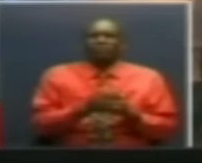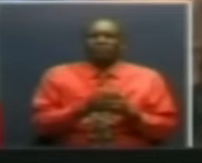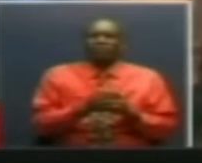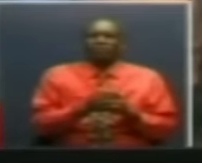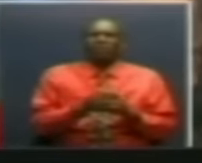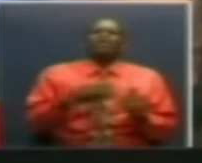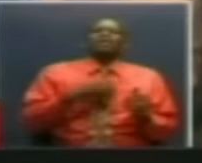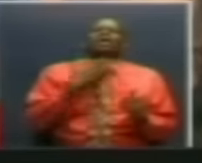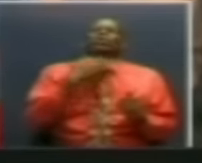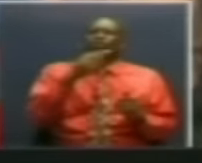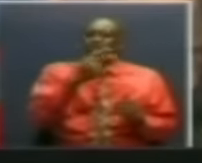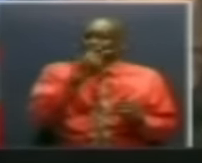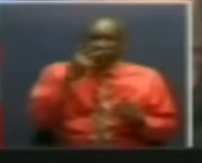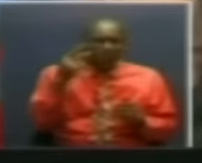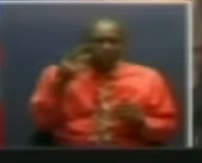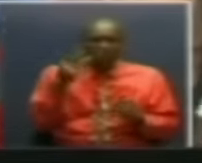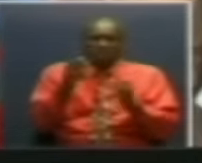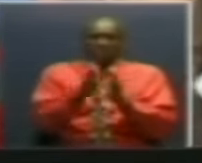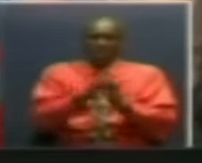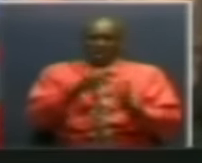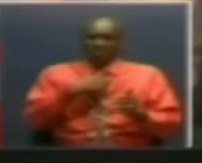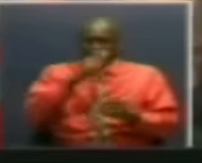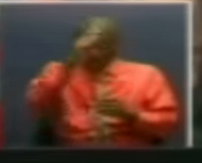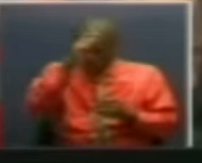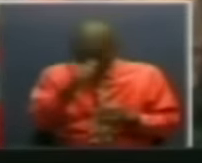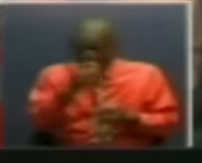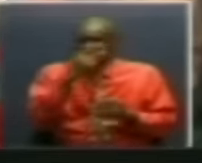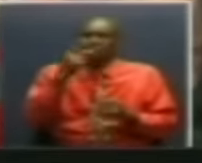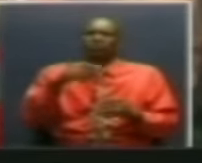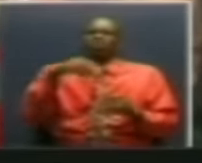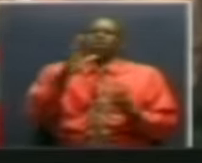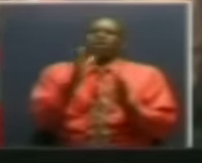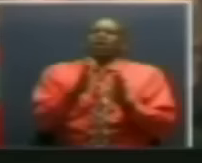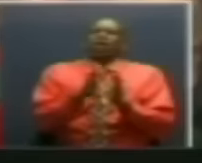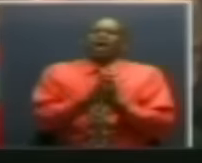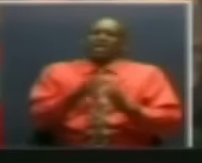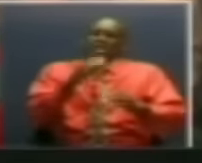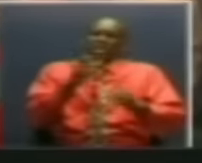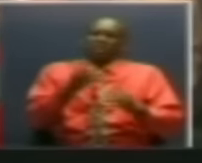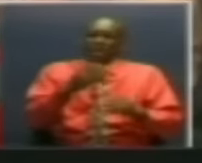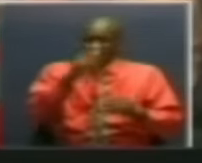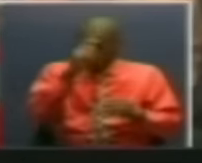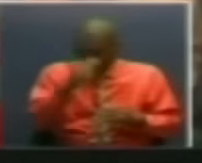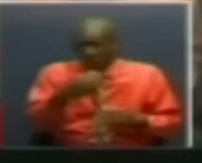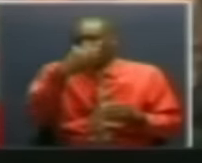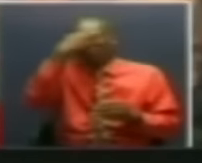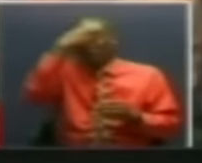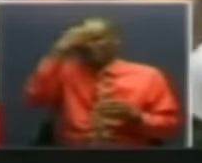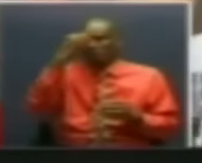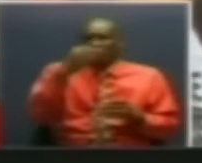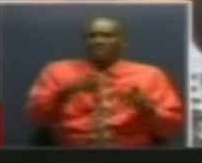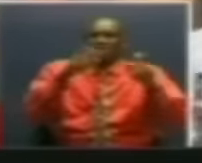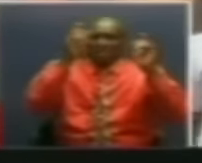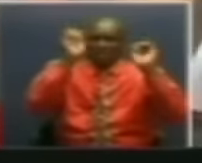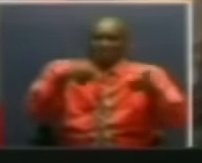Niambie mheshimiwa Kalonzo, na mimi namheshimu sana, na mheshimiwa Wetangula, lazima they have